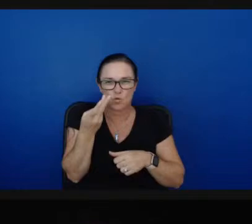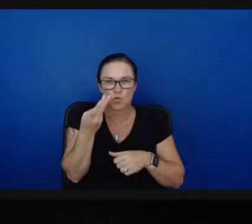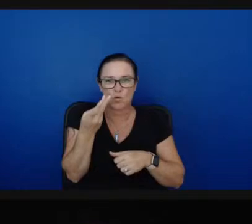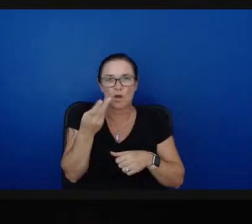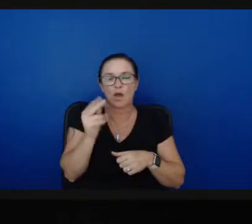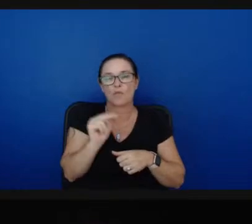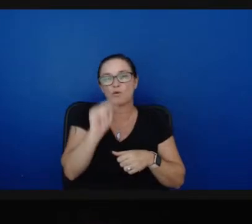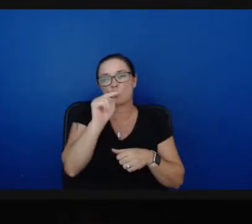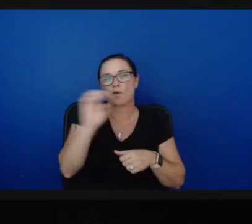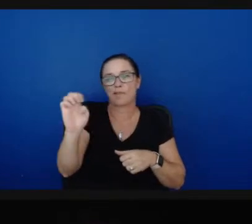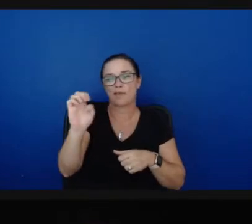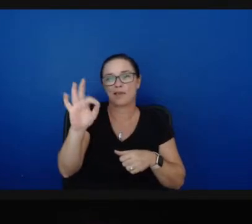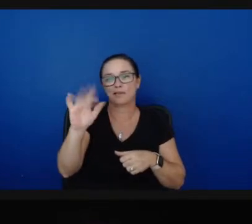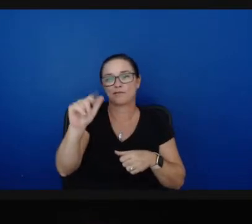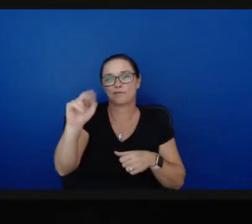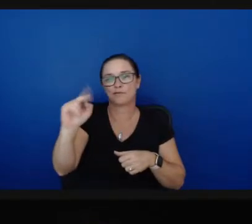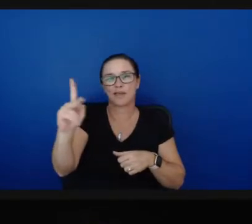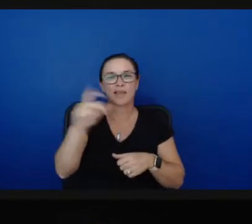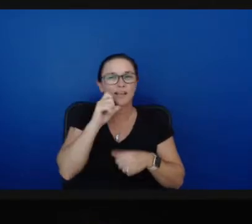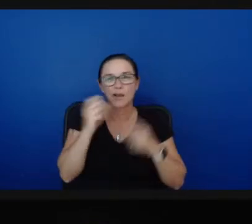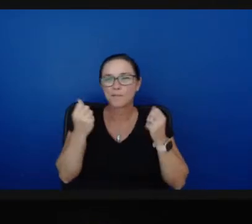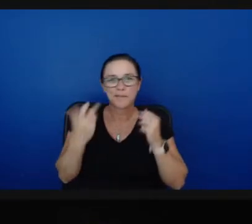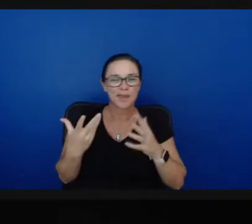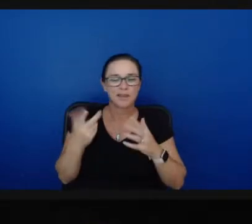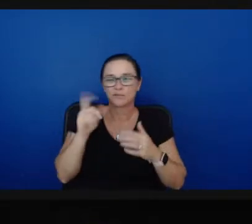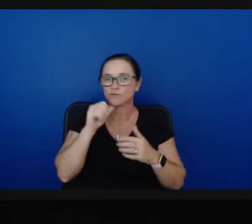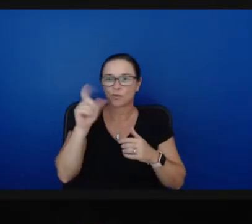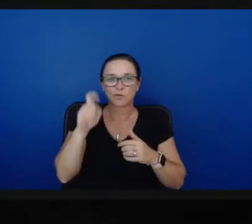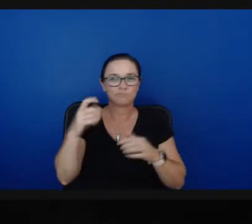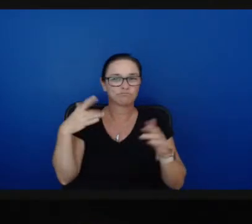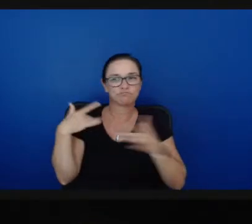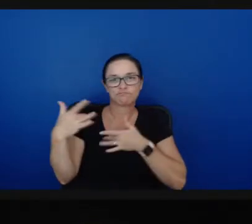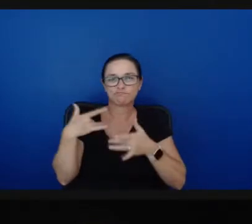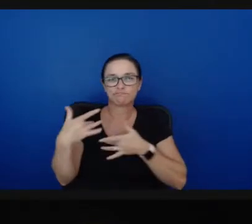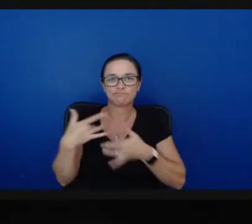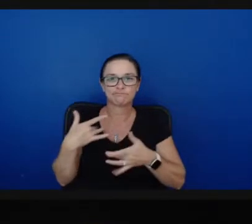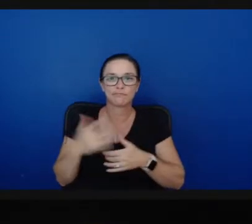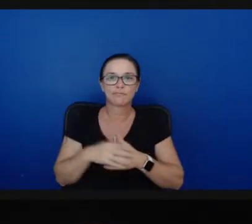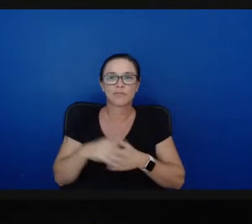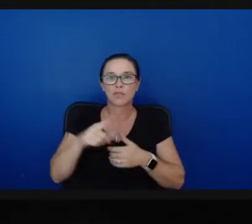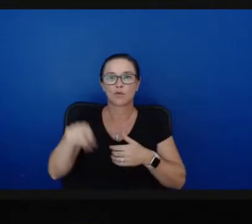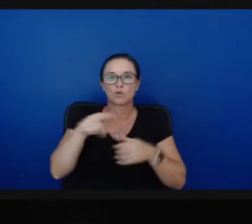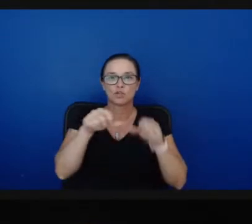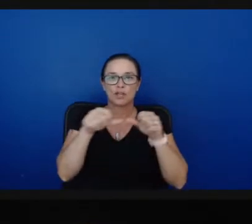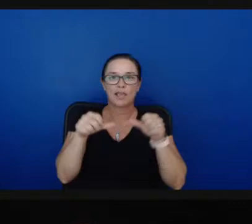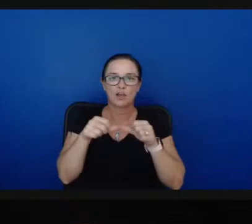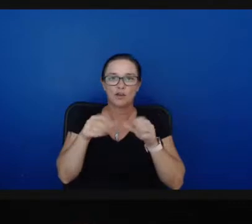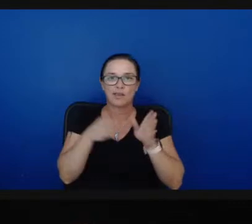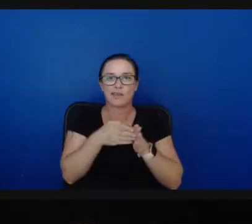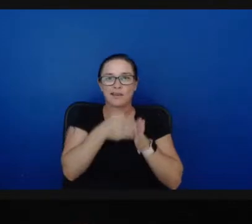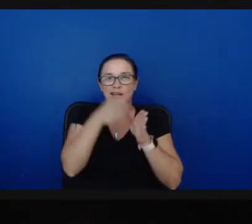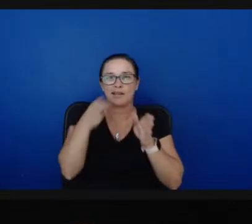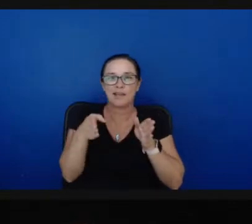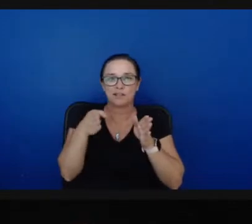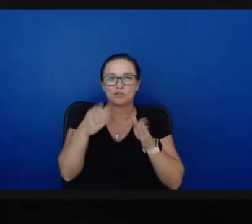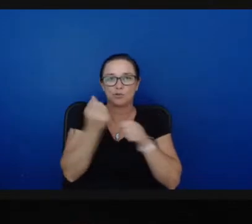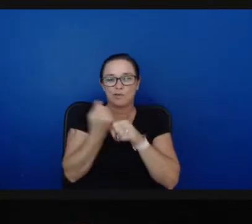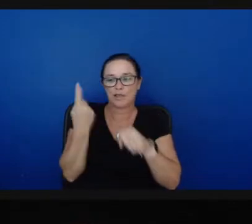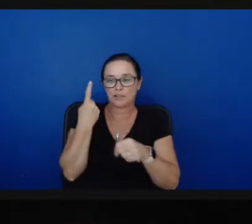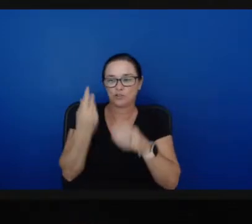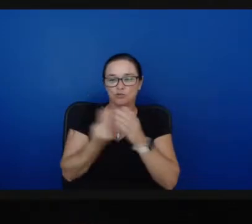flank. Not too many to be concerned about. They're an area adjacent to last year's eruption